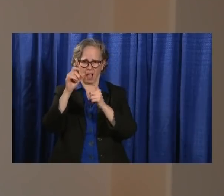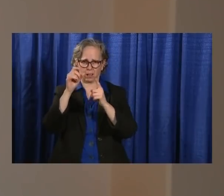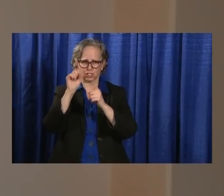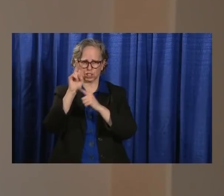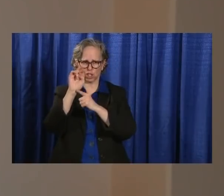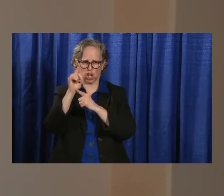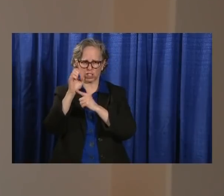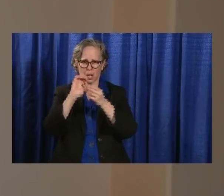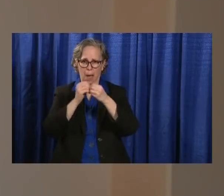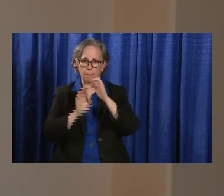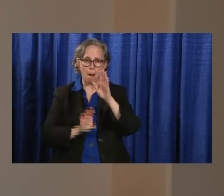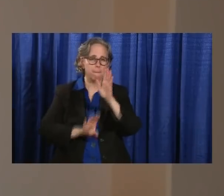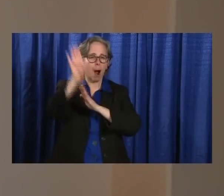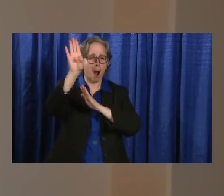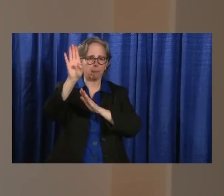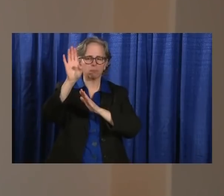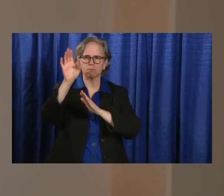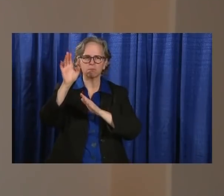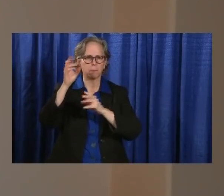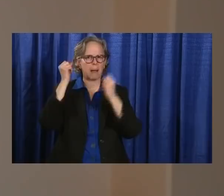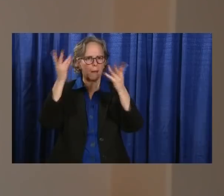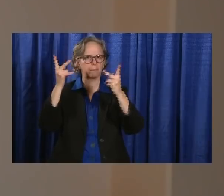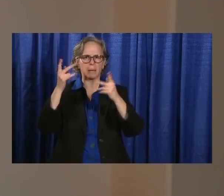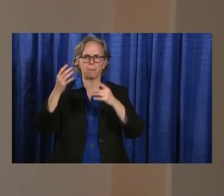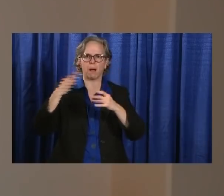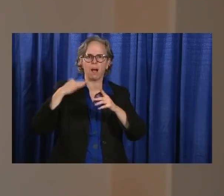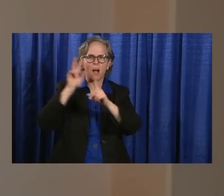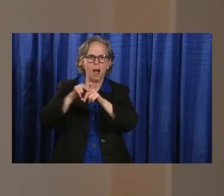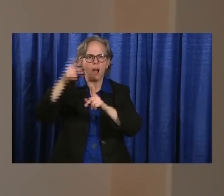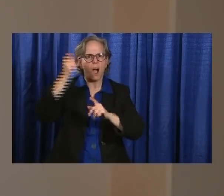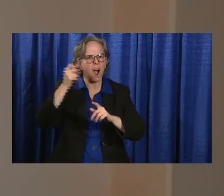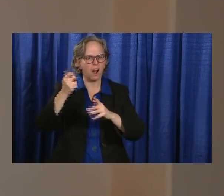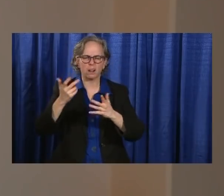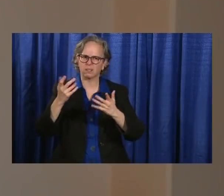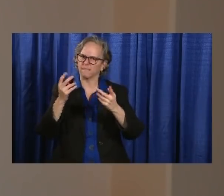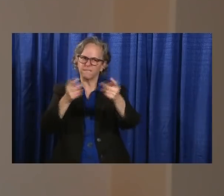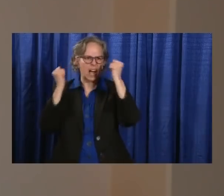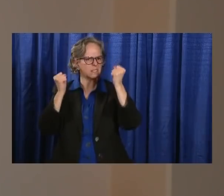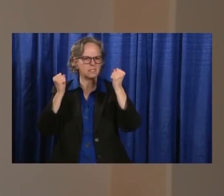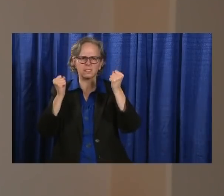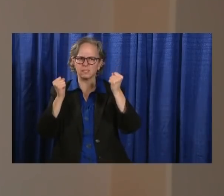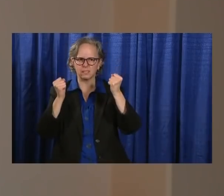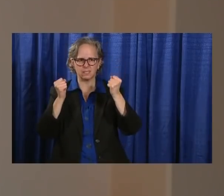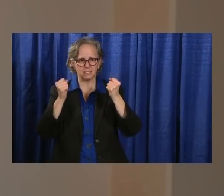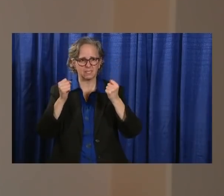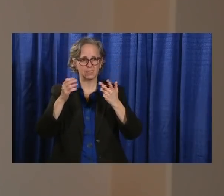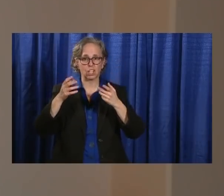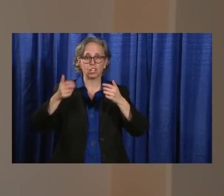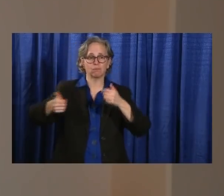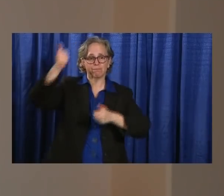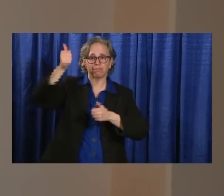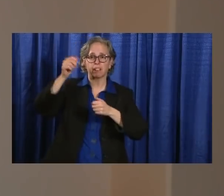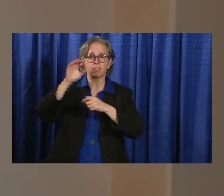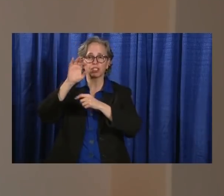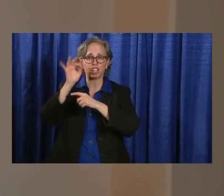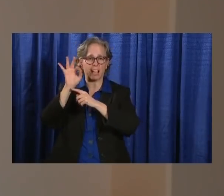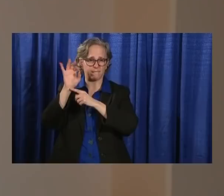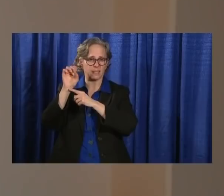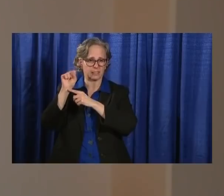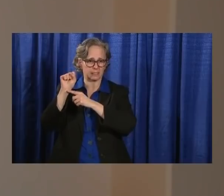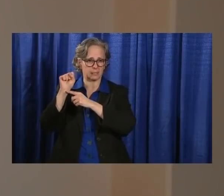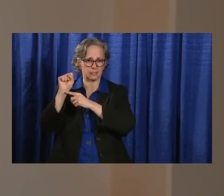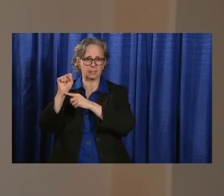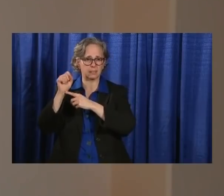The Director of Job and Family Services, Kim Hall, and her team have added 20 times the capacity on the tech